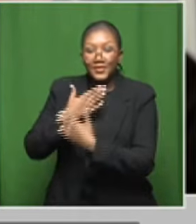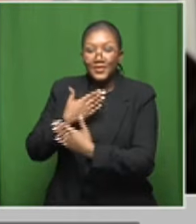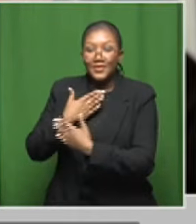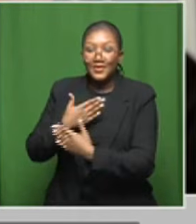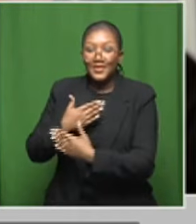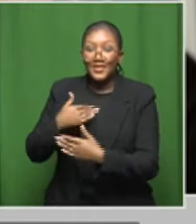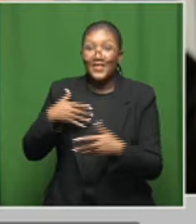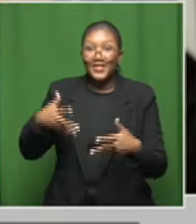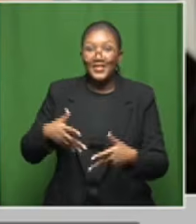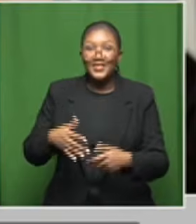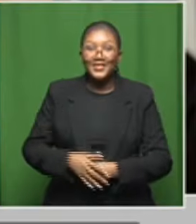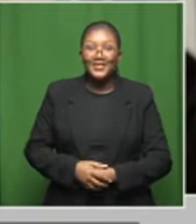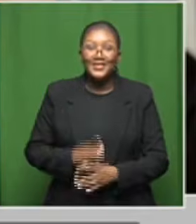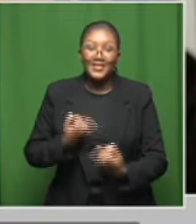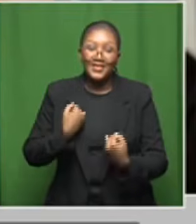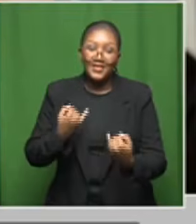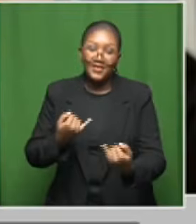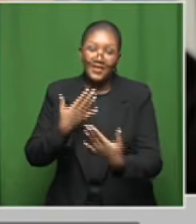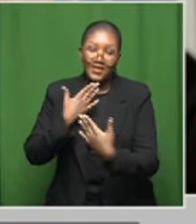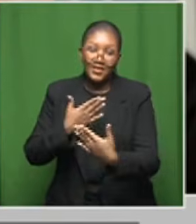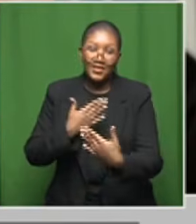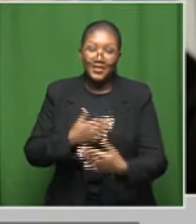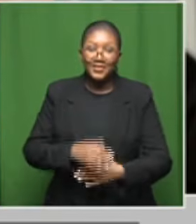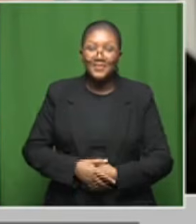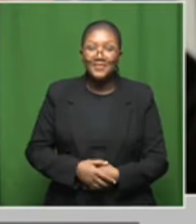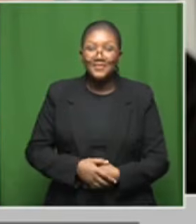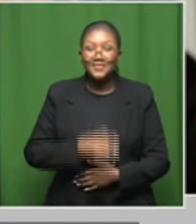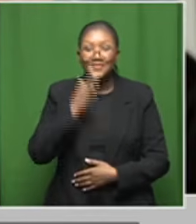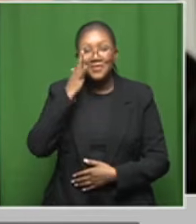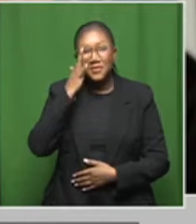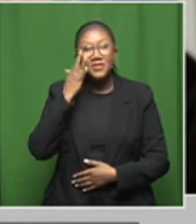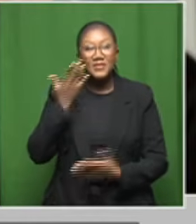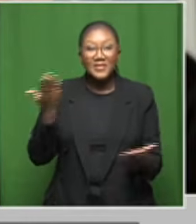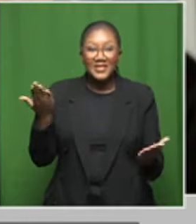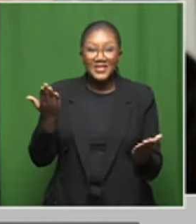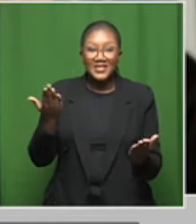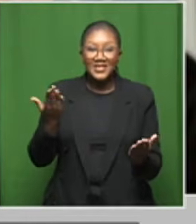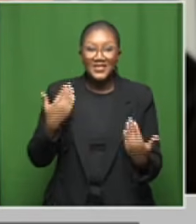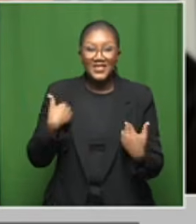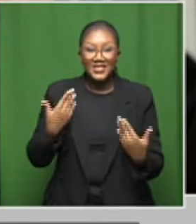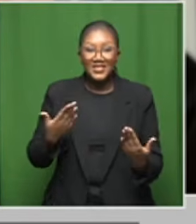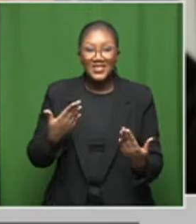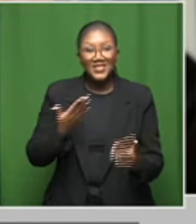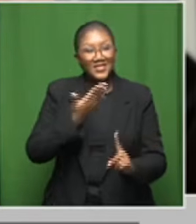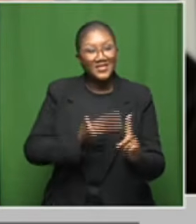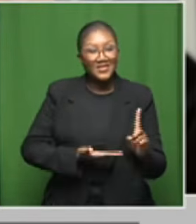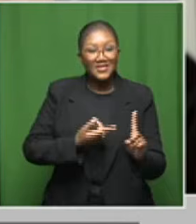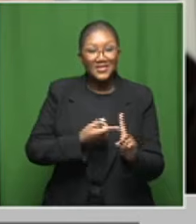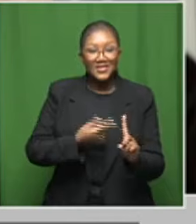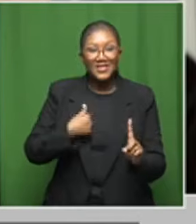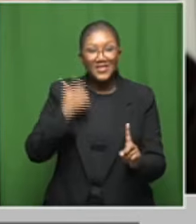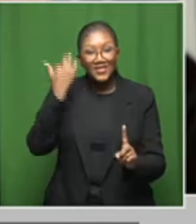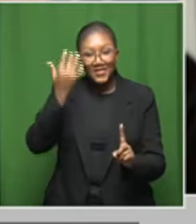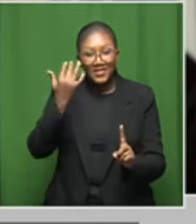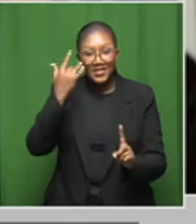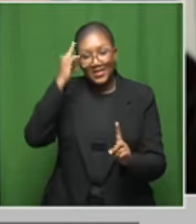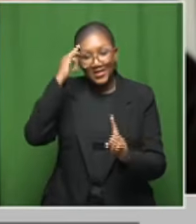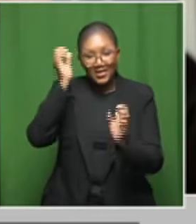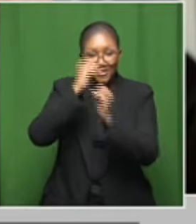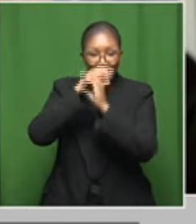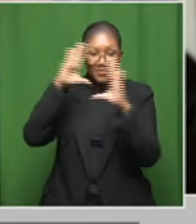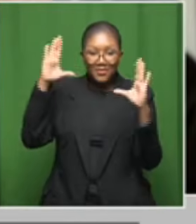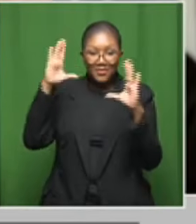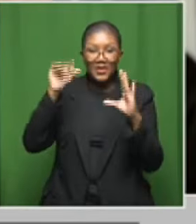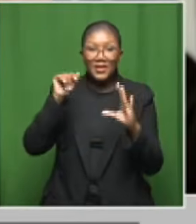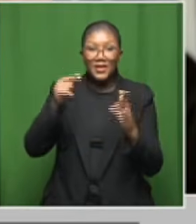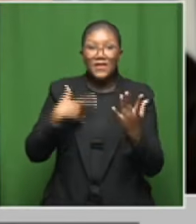here. Well, let's look at the impact this is going to have. Alistair, let me start with you, just envisioning this, the Philipstown WireCar Grand Prix,